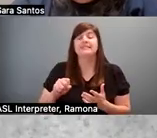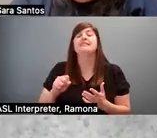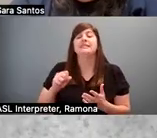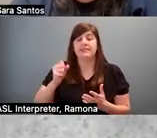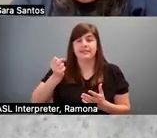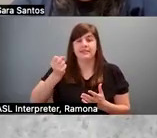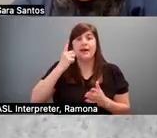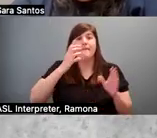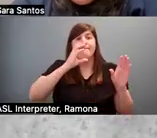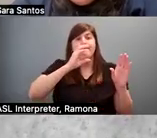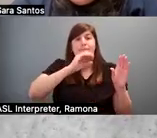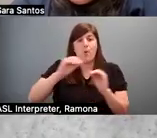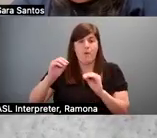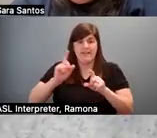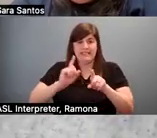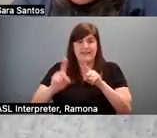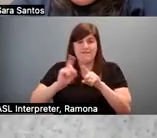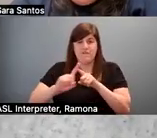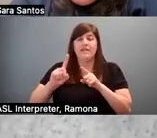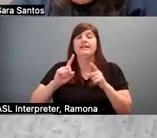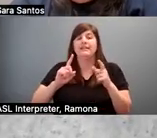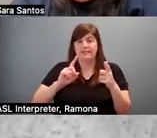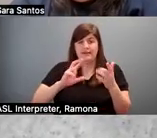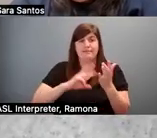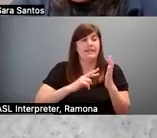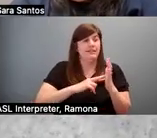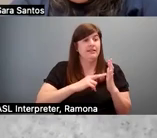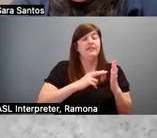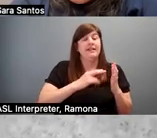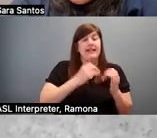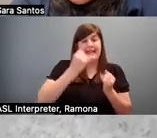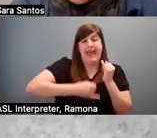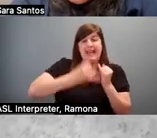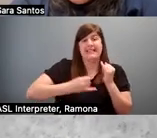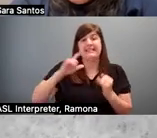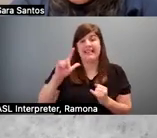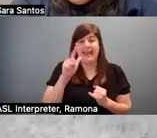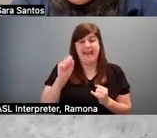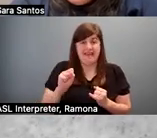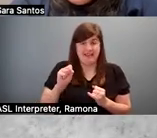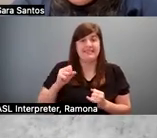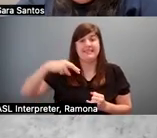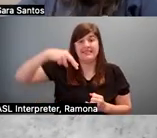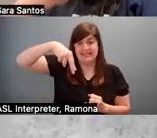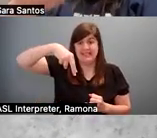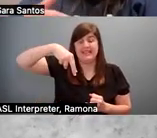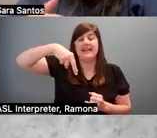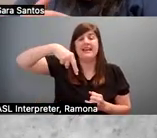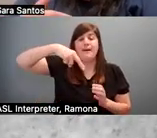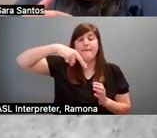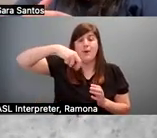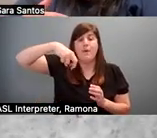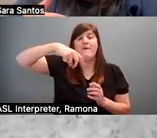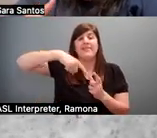different times. So they start by beating their very, very last leg. And then a little bit